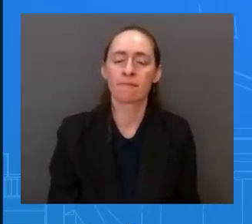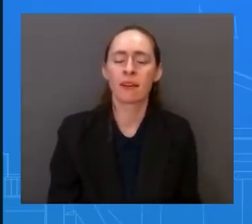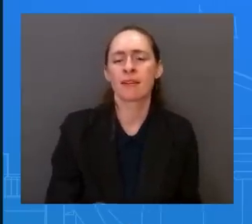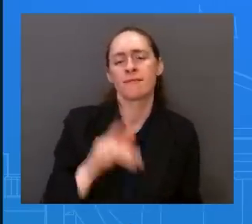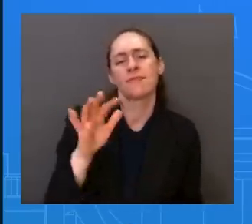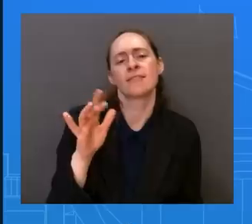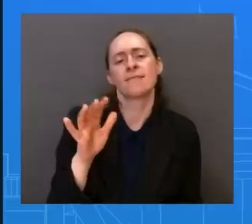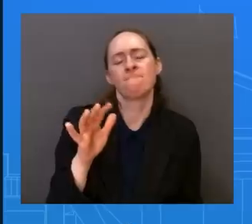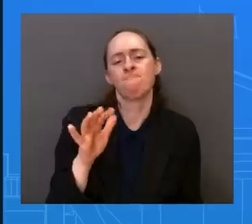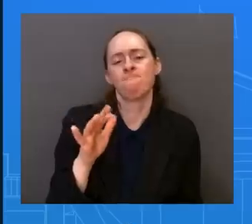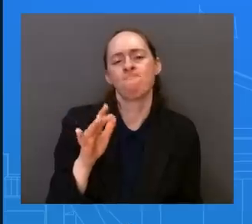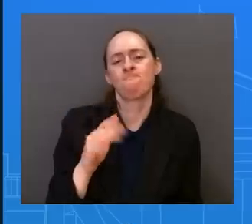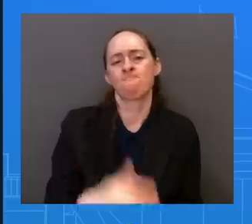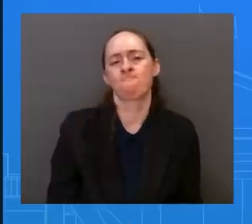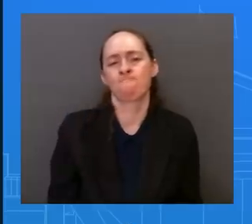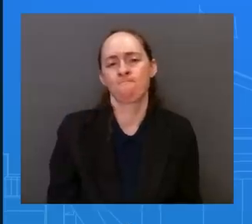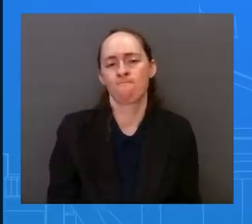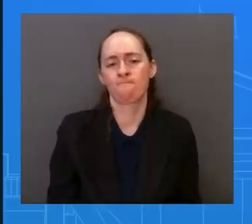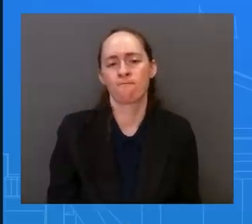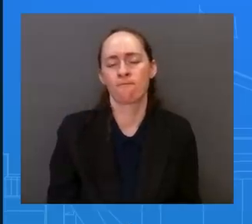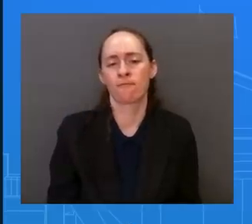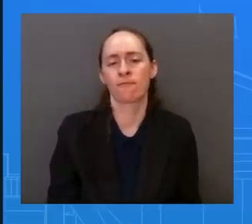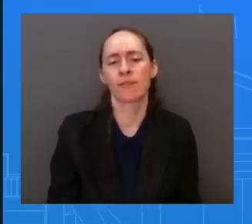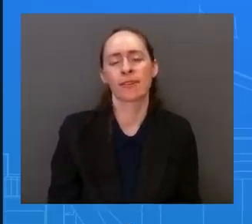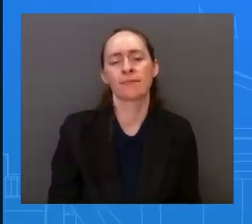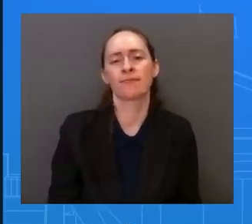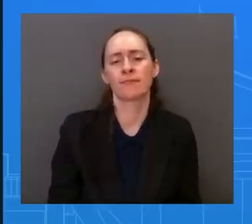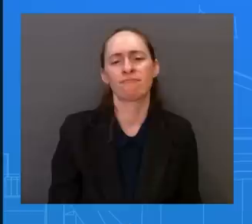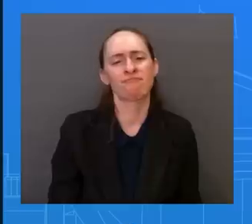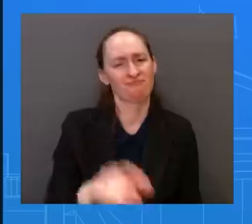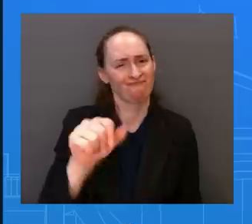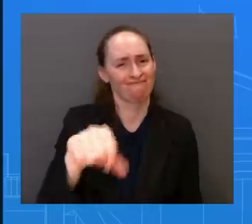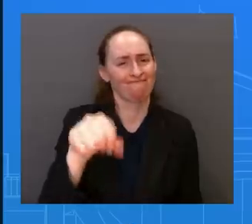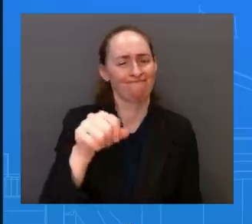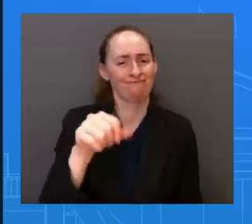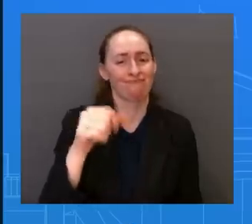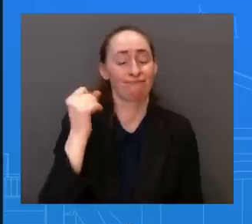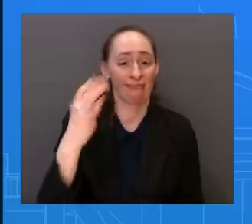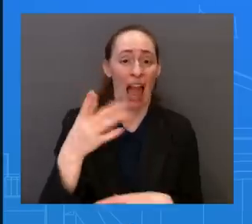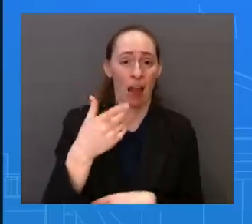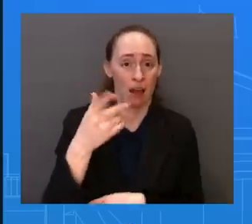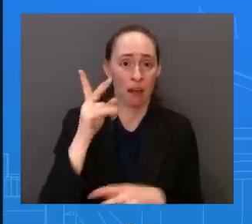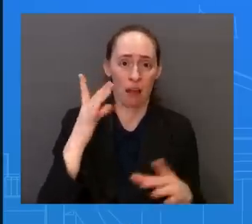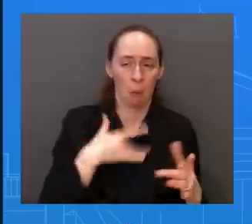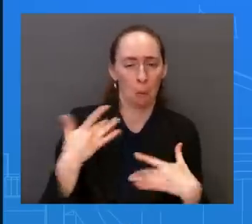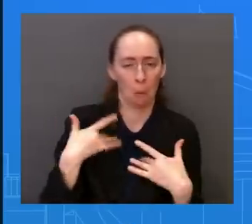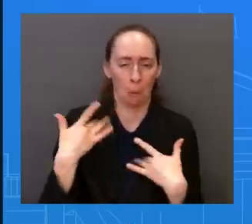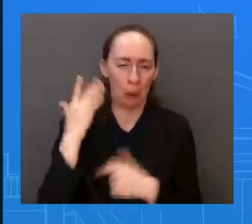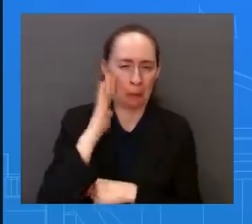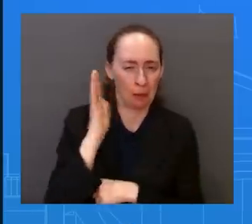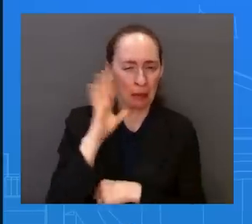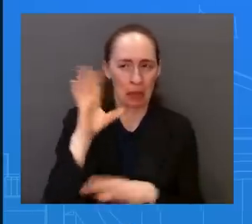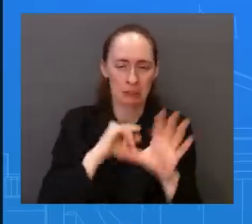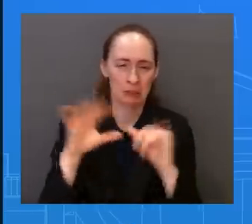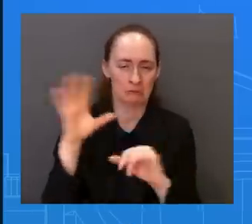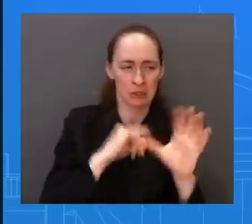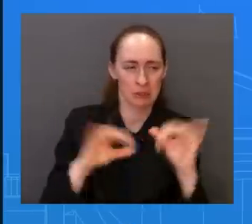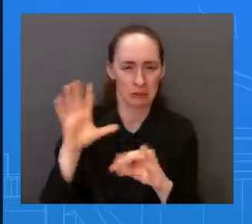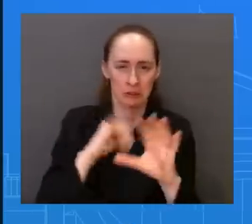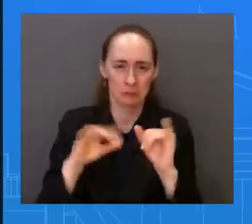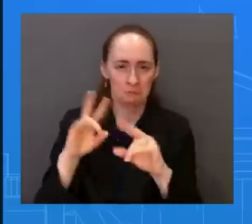the infinite predictions that are out there that we study, those analyses along with others, and instead